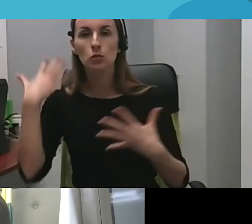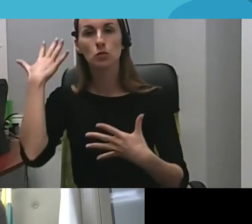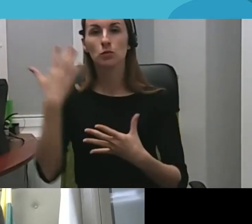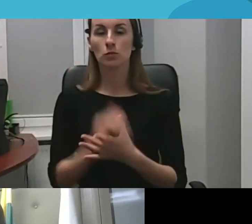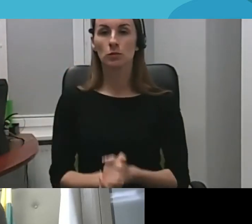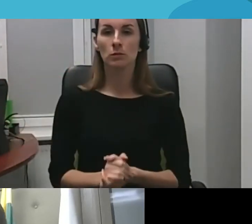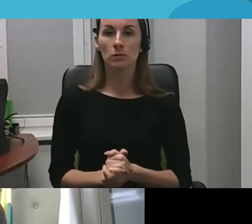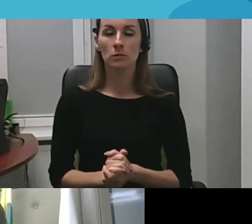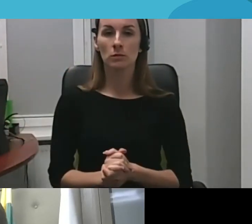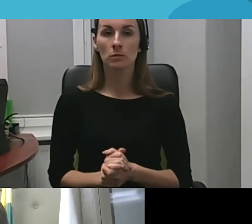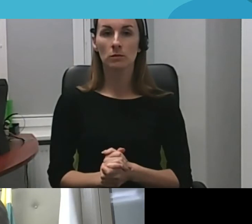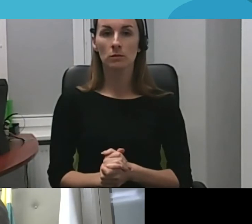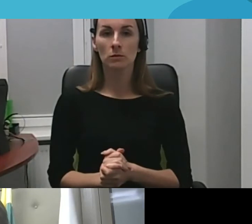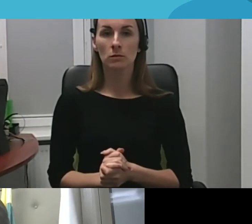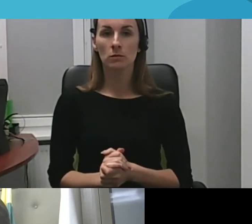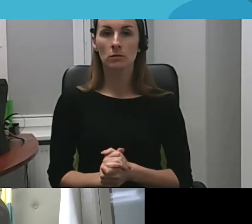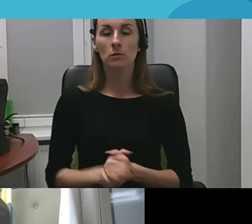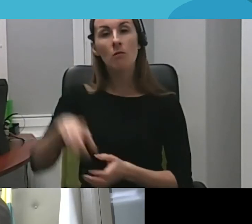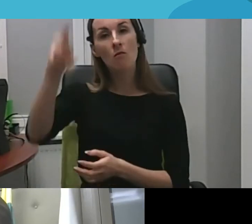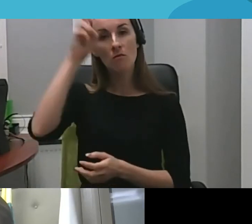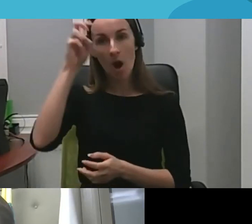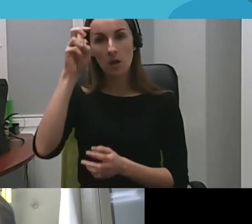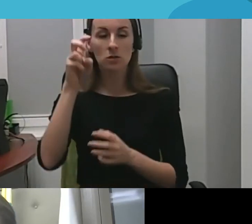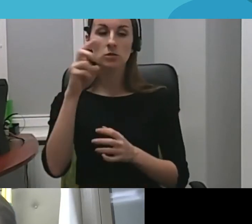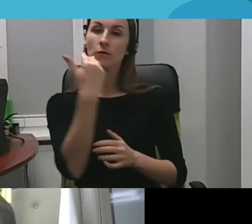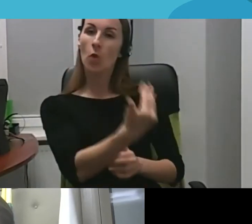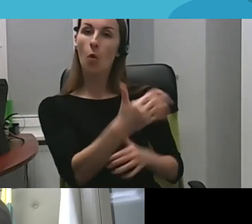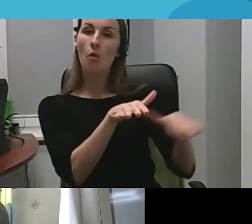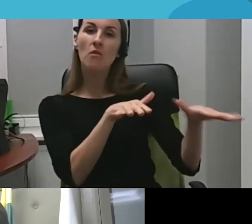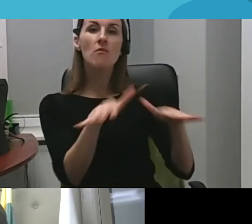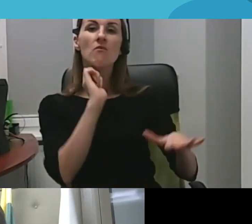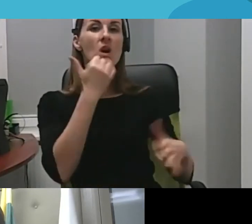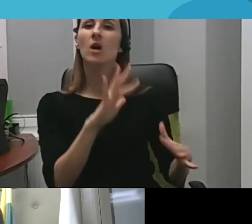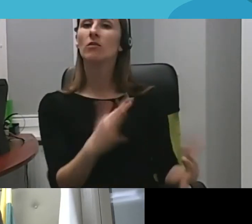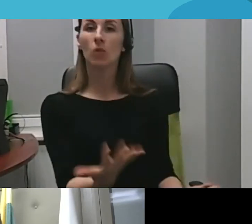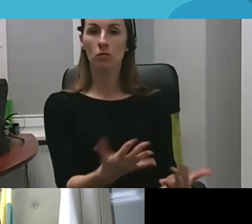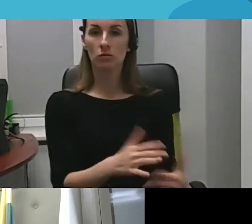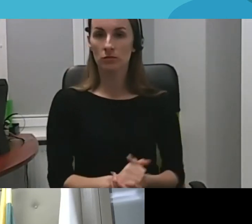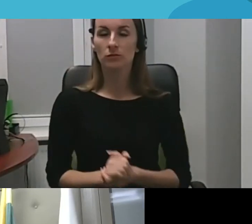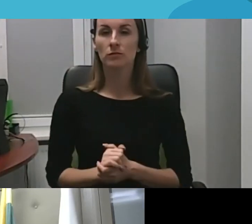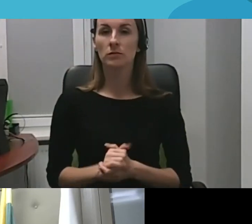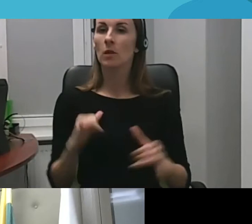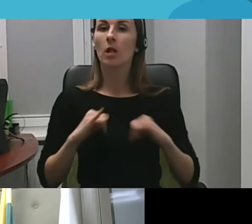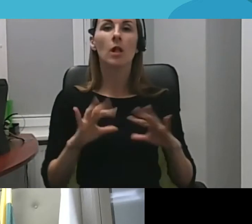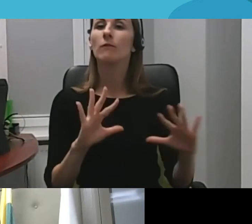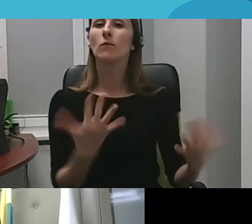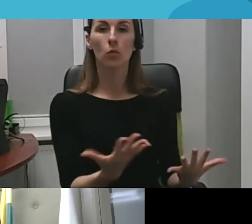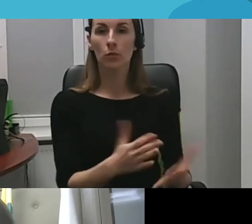of authorities. And that leads me to